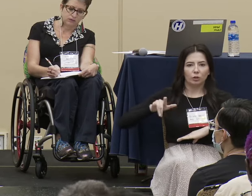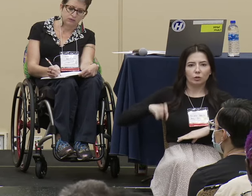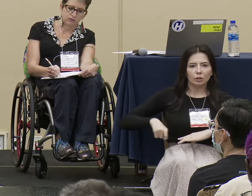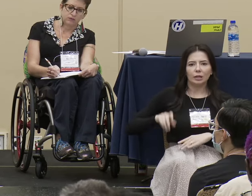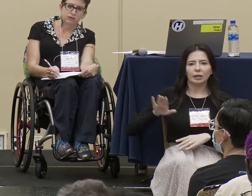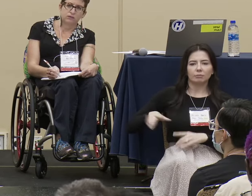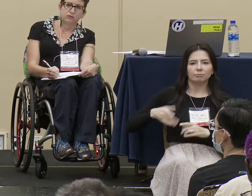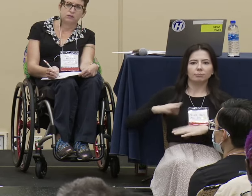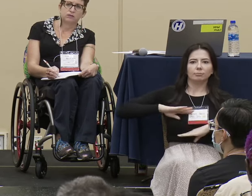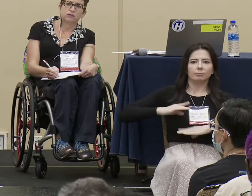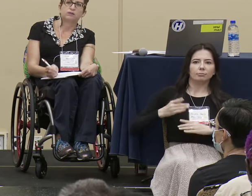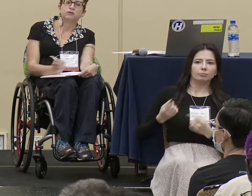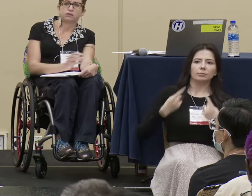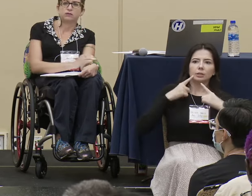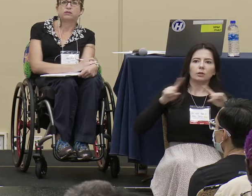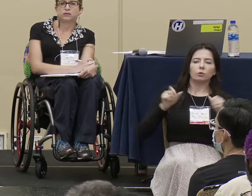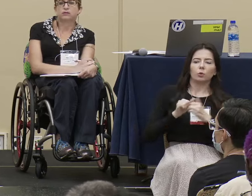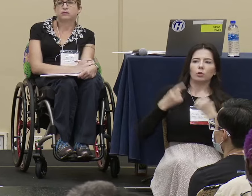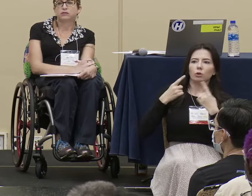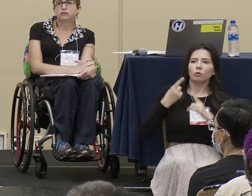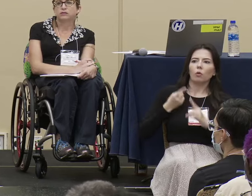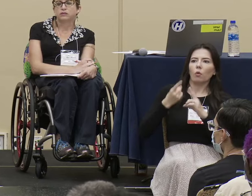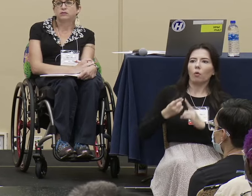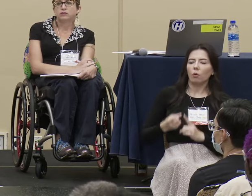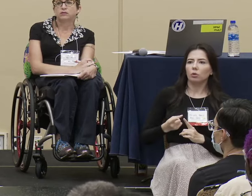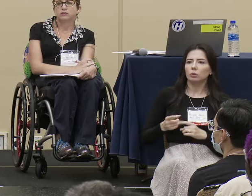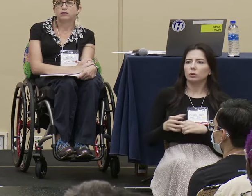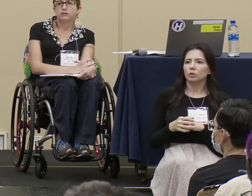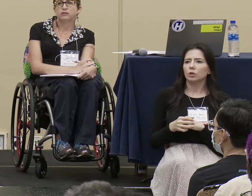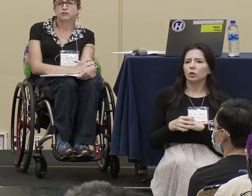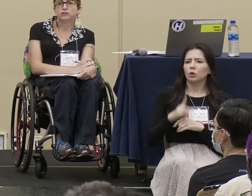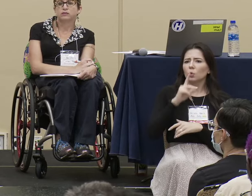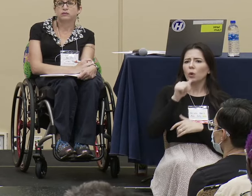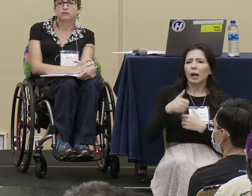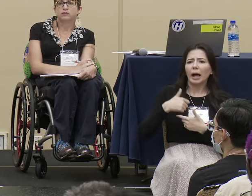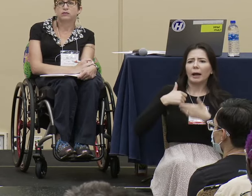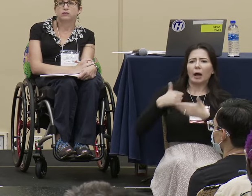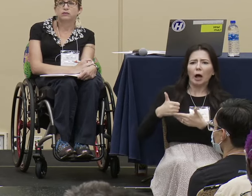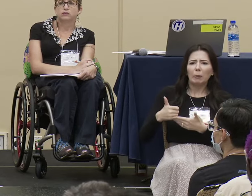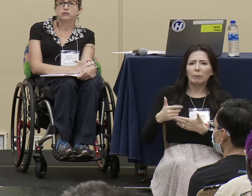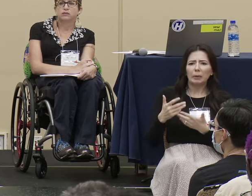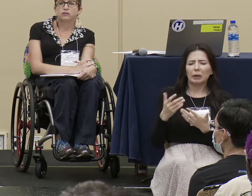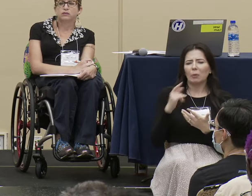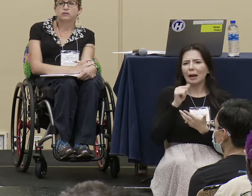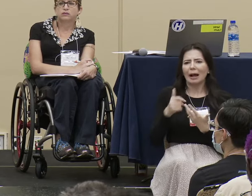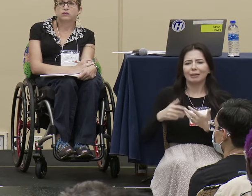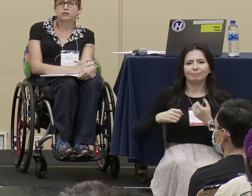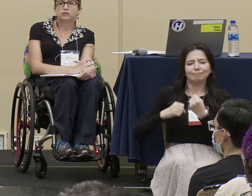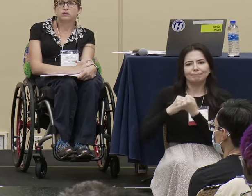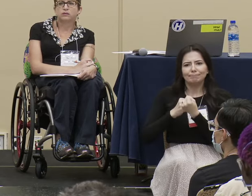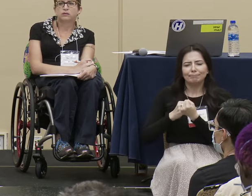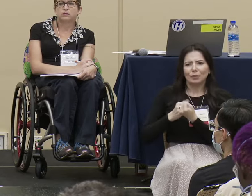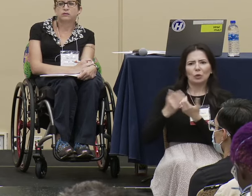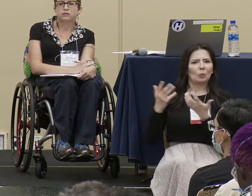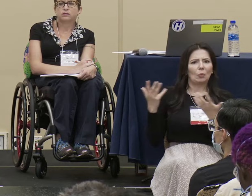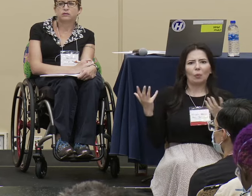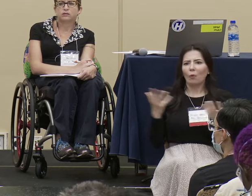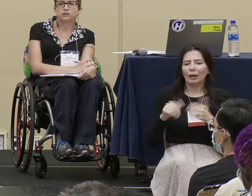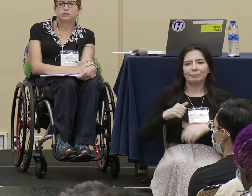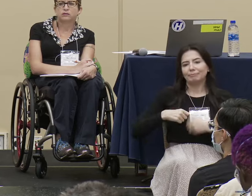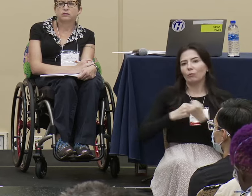disability when we're not accommodated for the things that make us different. And I think it's really important to also emphasize